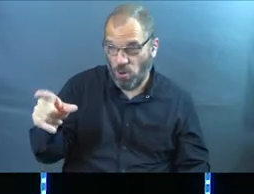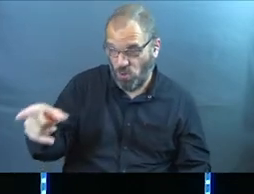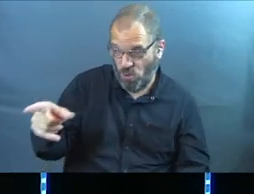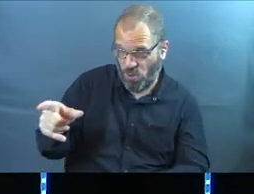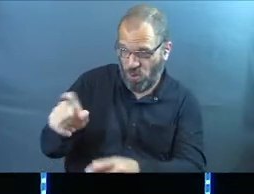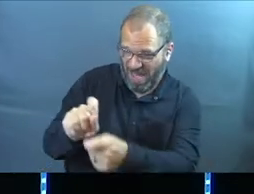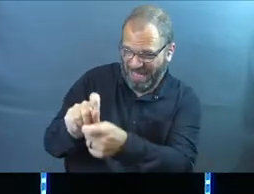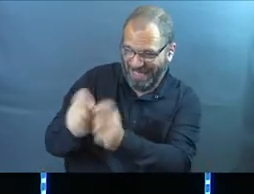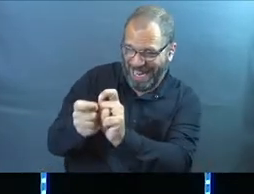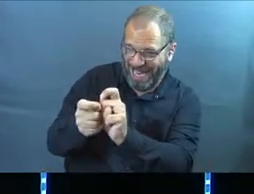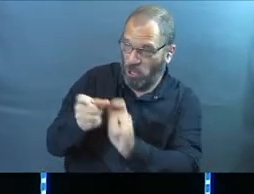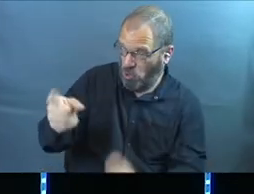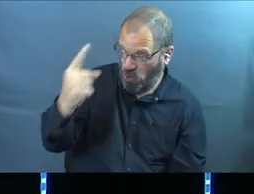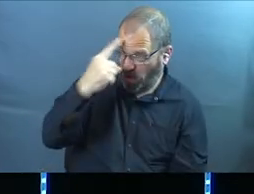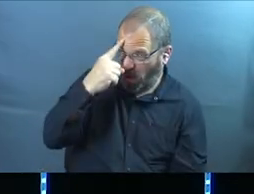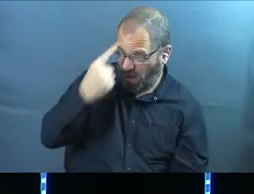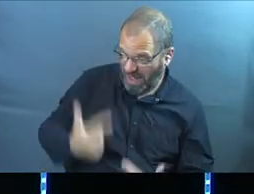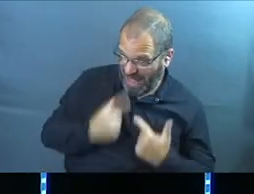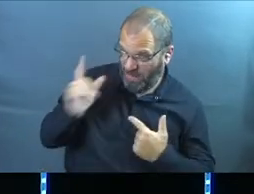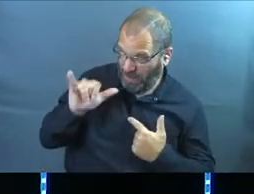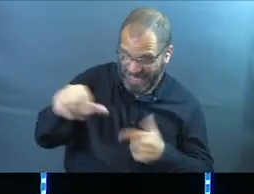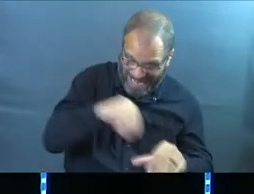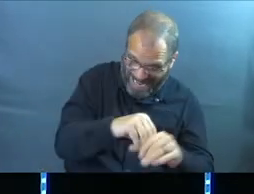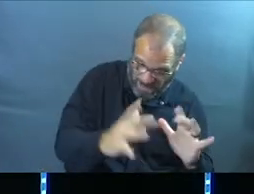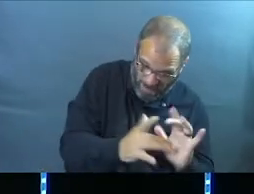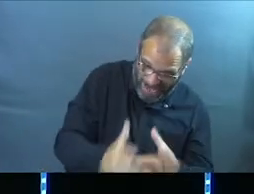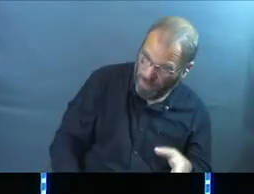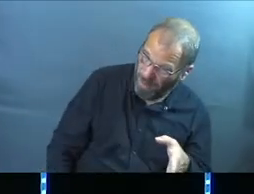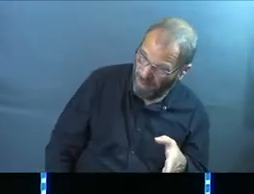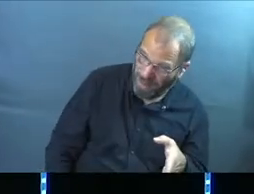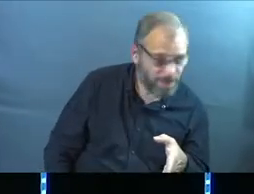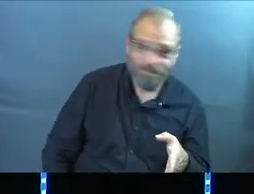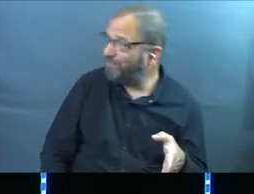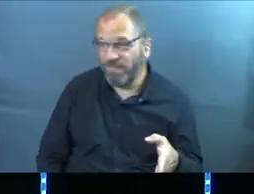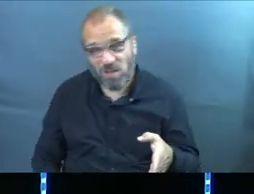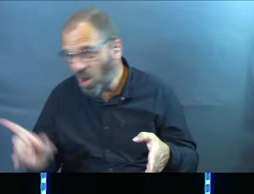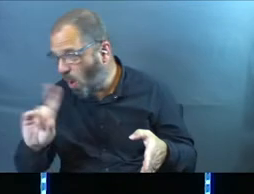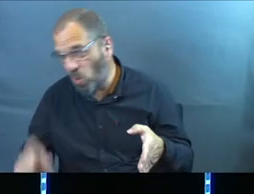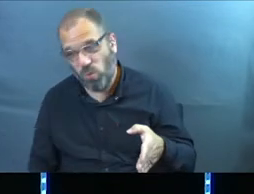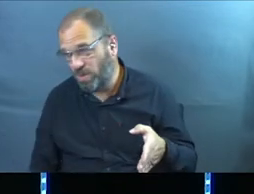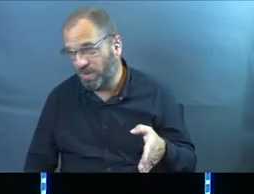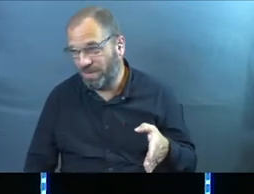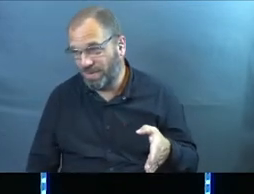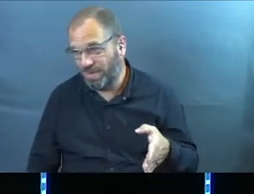bit. You thought eternal life was in the Bible itself. It's not.